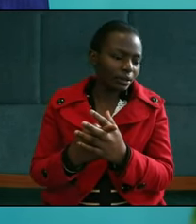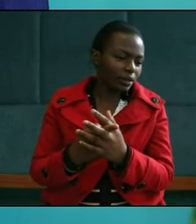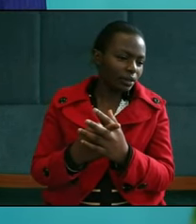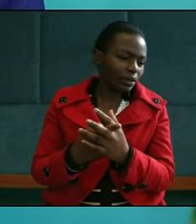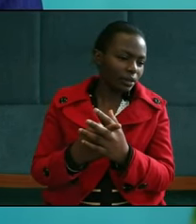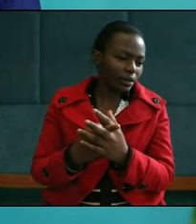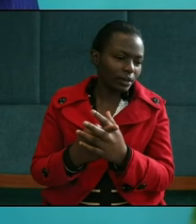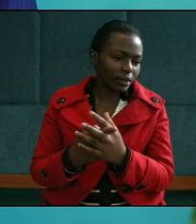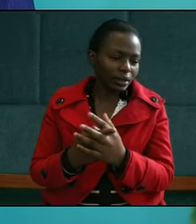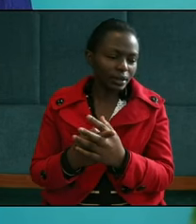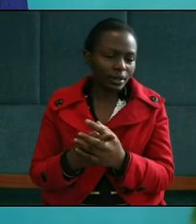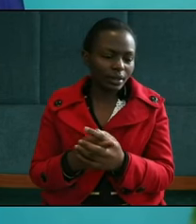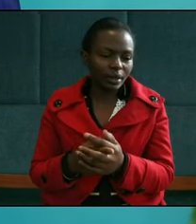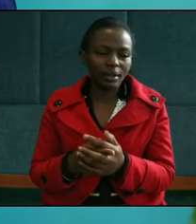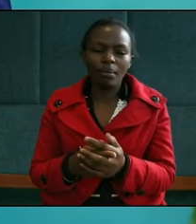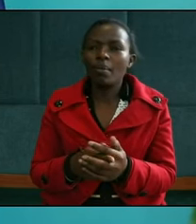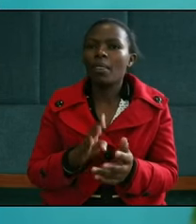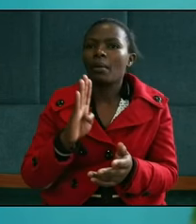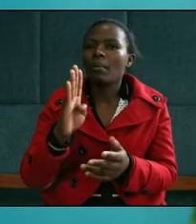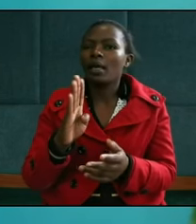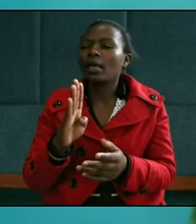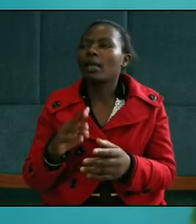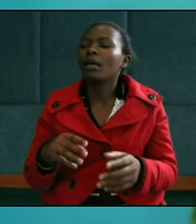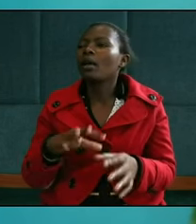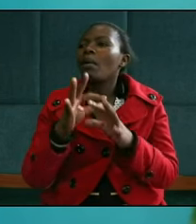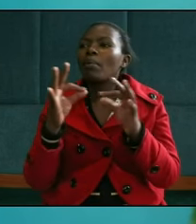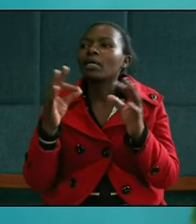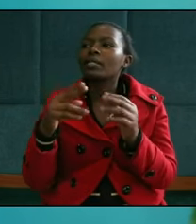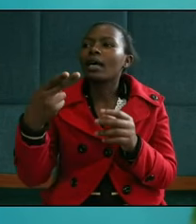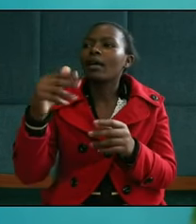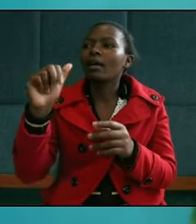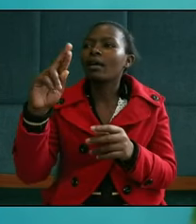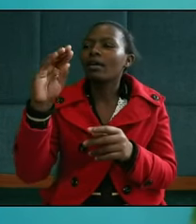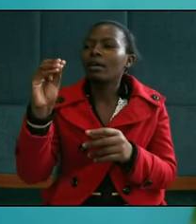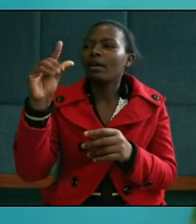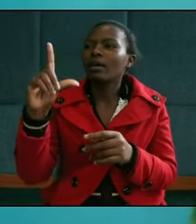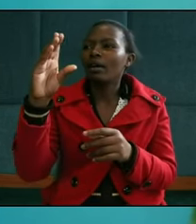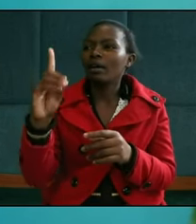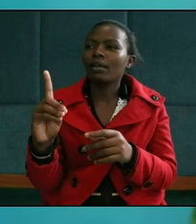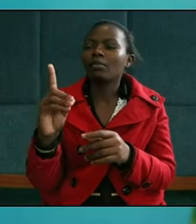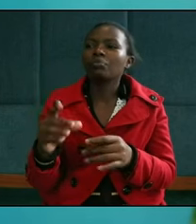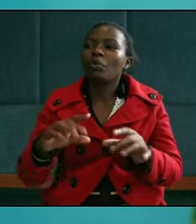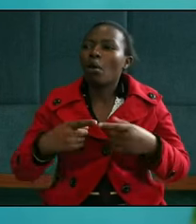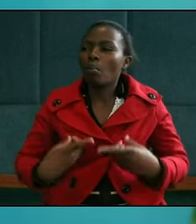Pastor Harold Marshall Sylvester Richards, who was born August 28,